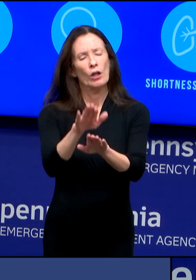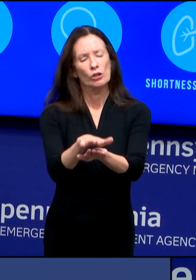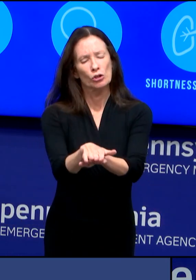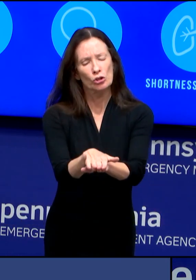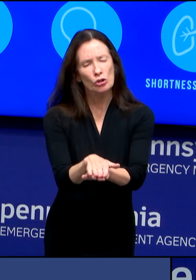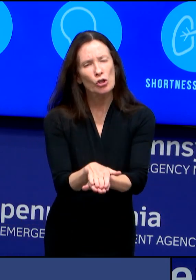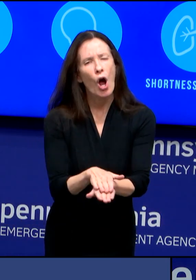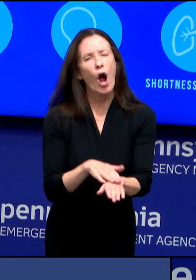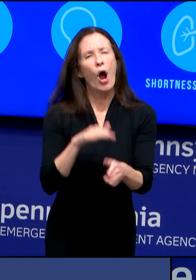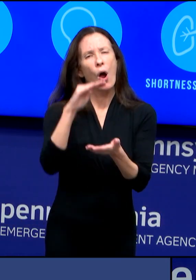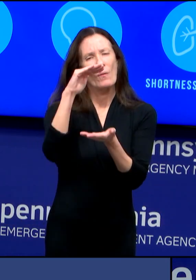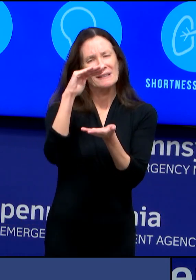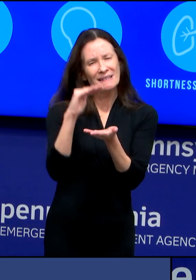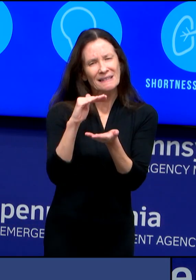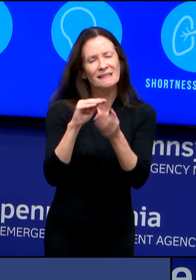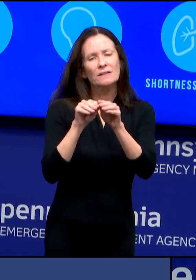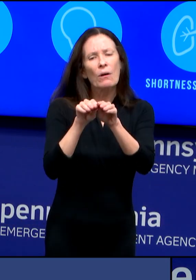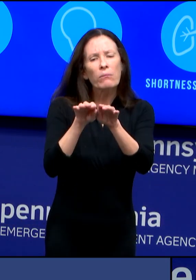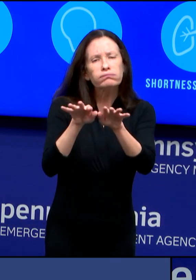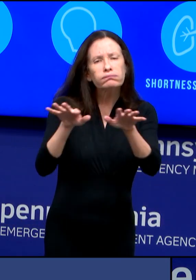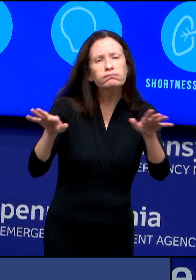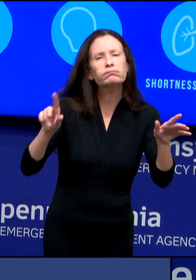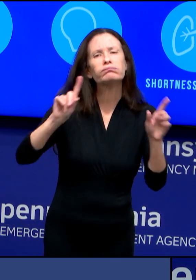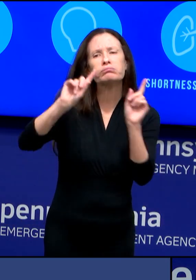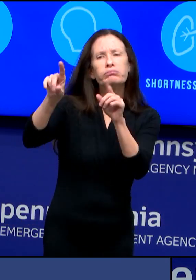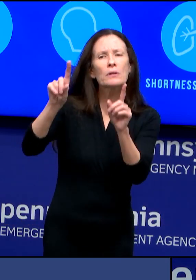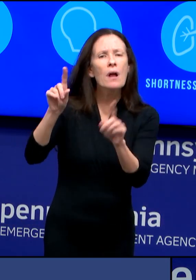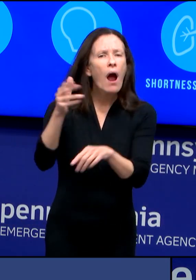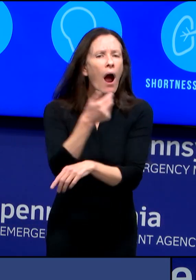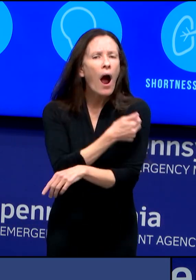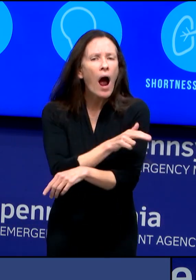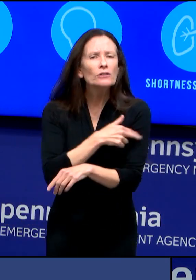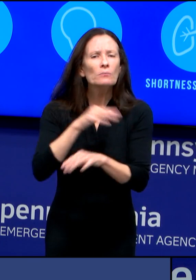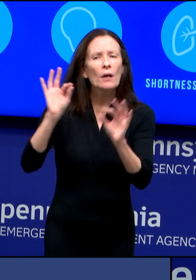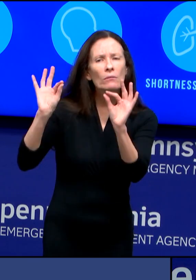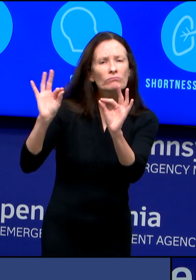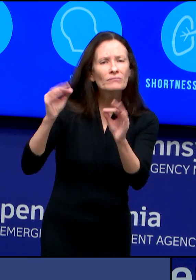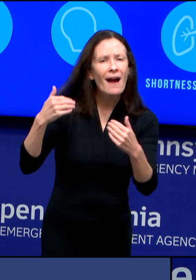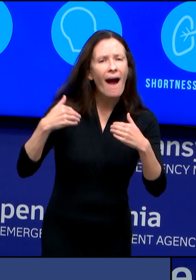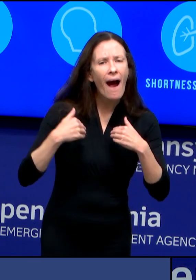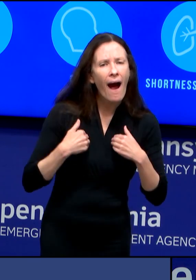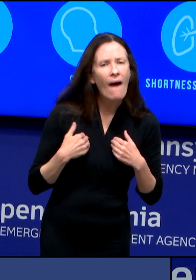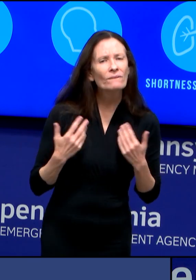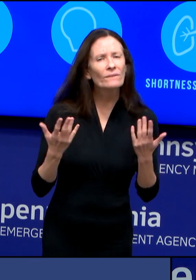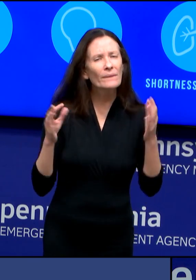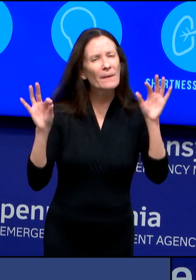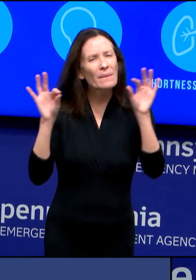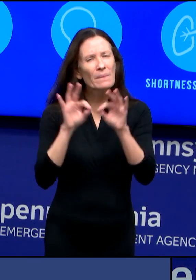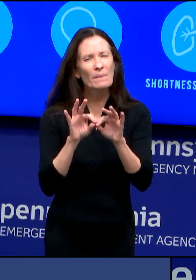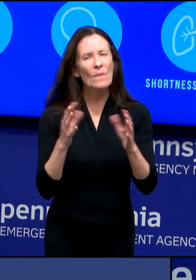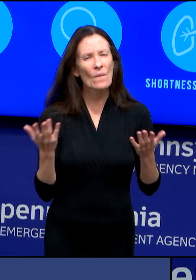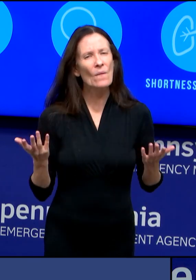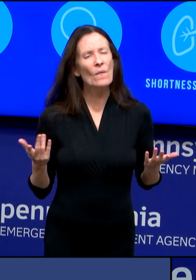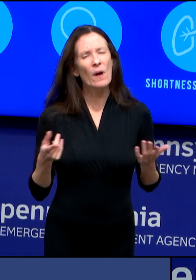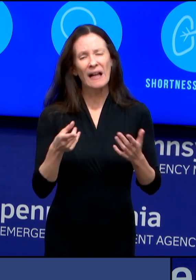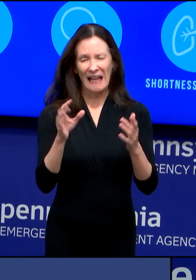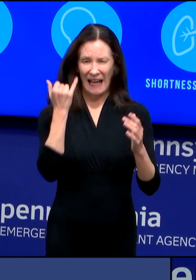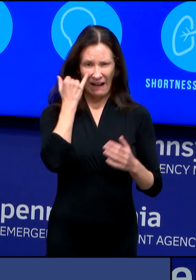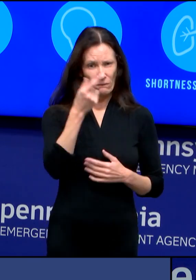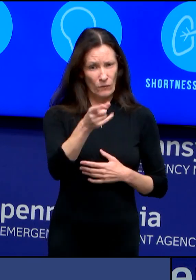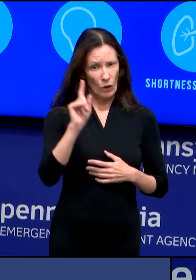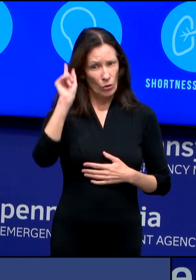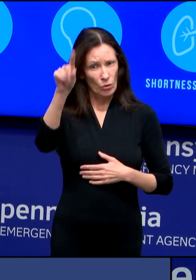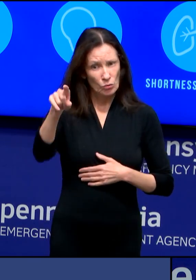business, non-life-sustaining business closures, and now the stay-at-home order for those counties, are put in place